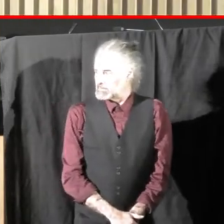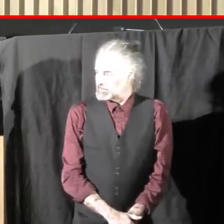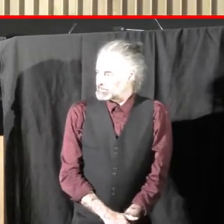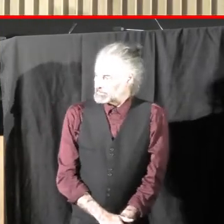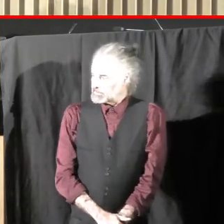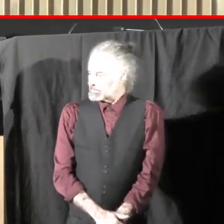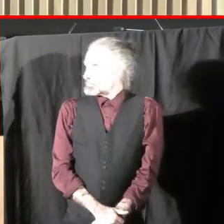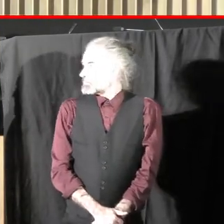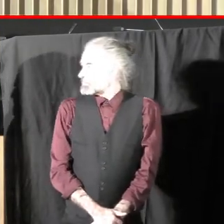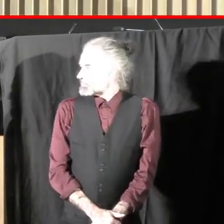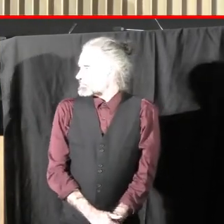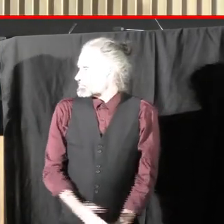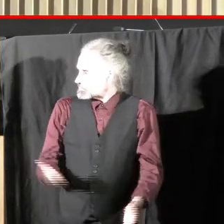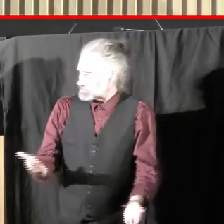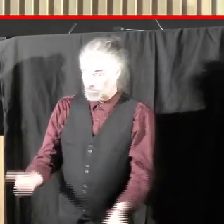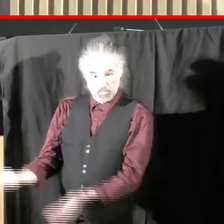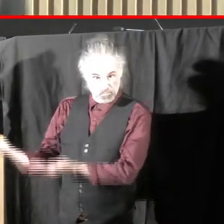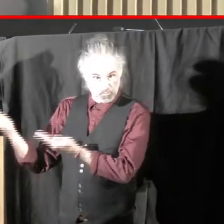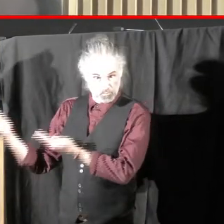Do your scientists,